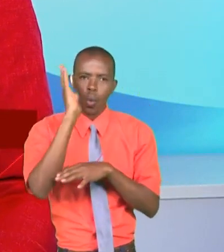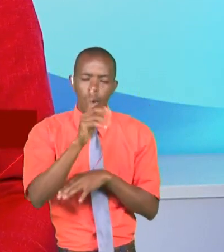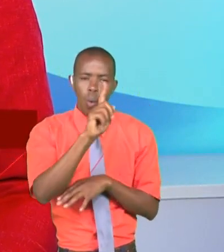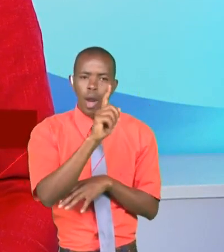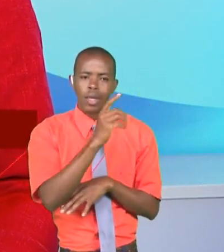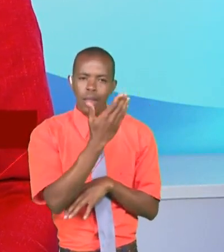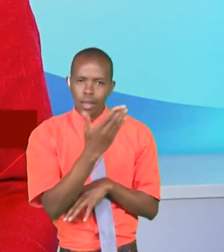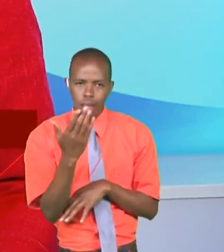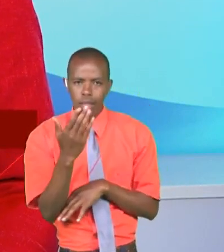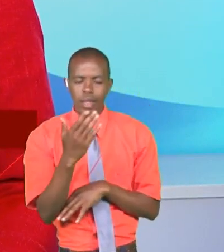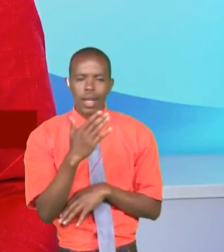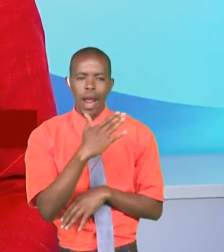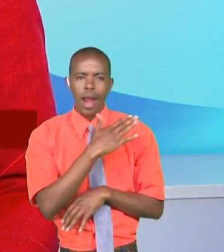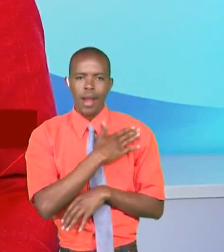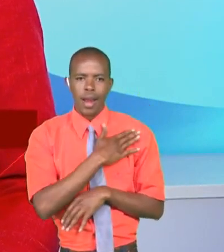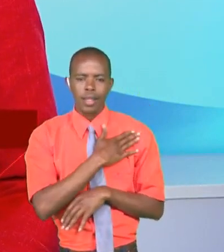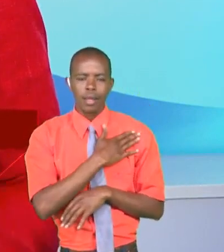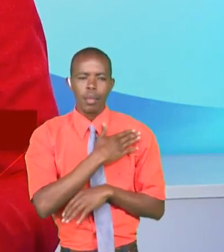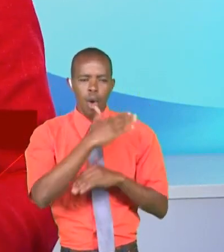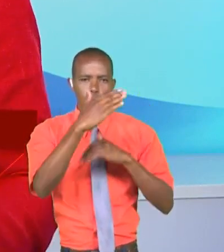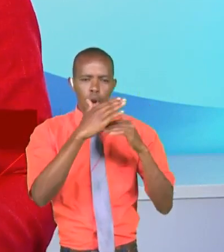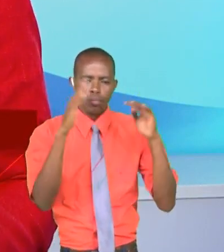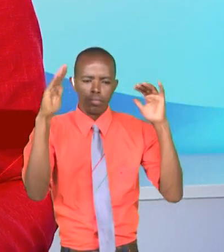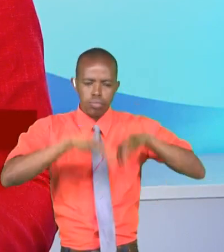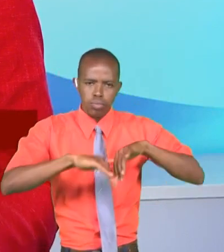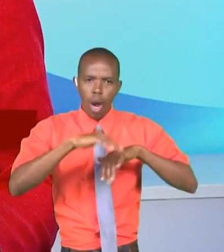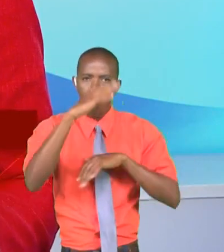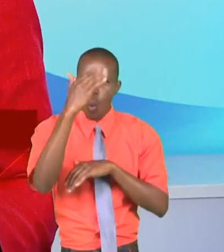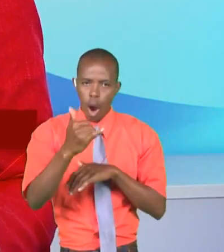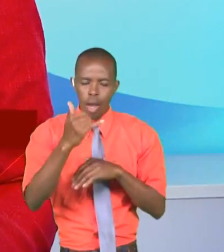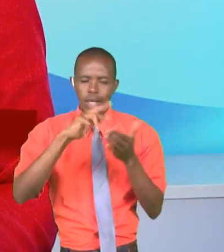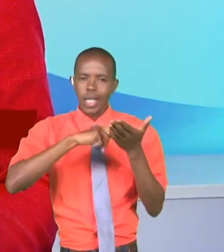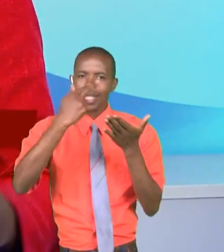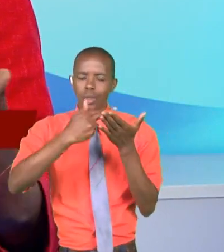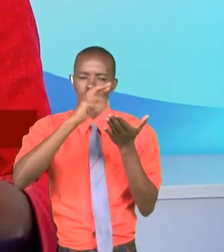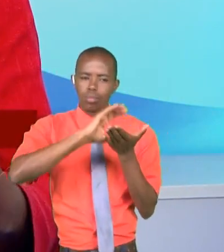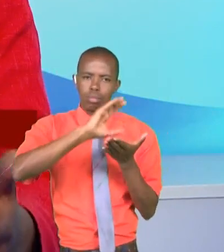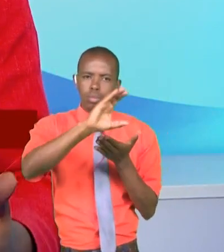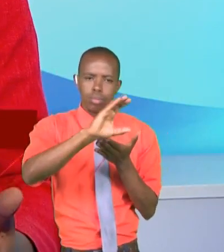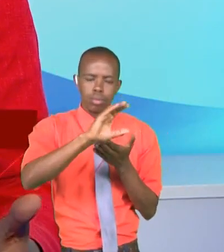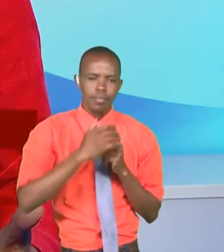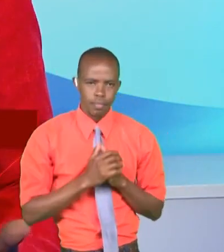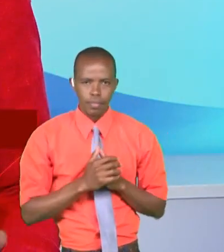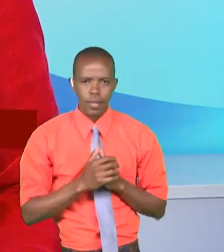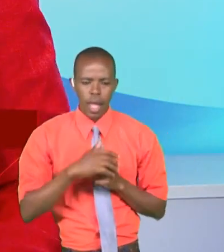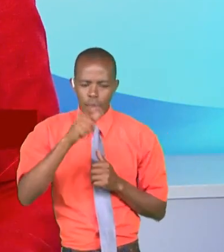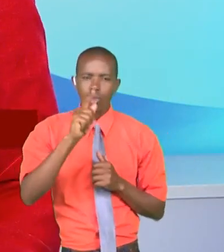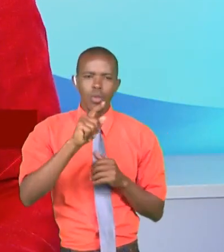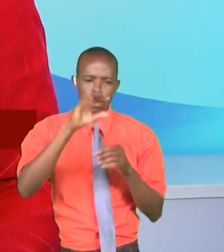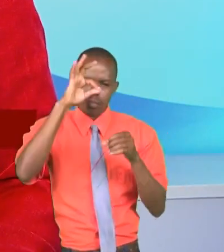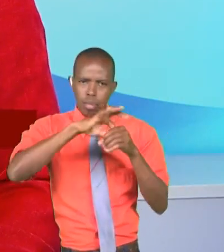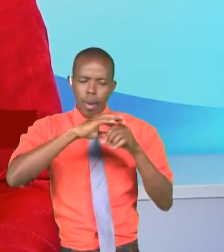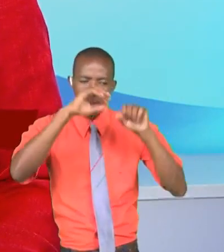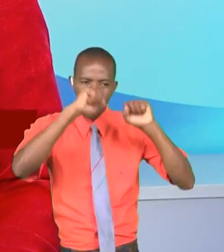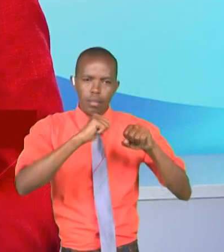reasons, NASA at some point almost collapsed because of this issue of resource allocation. They had to enter into a pre-election agreement